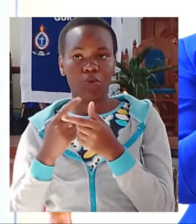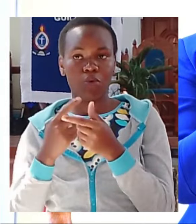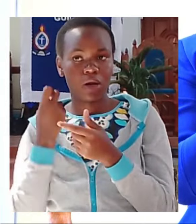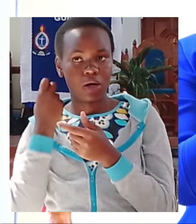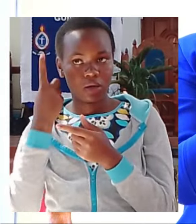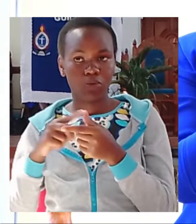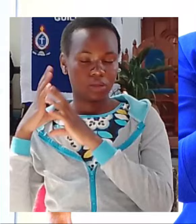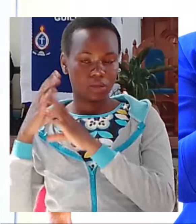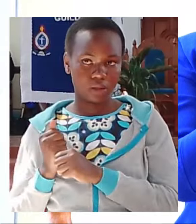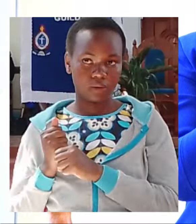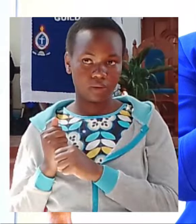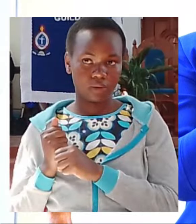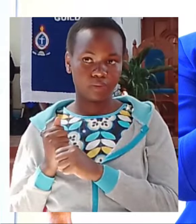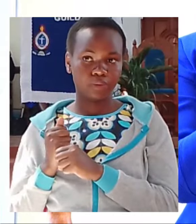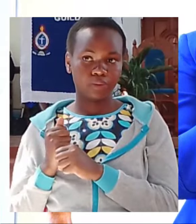kumuamini.